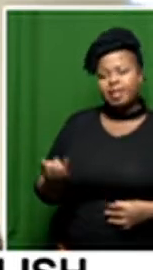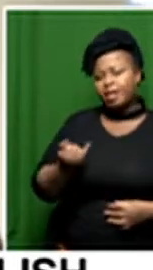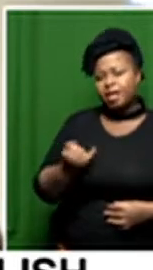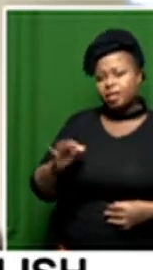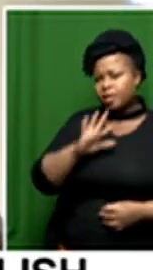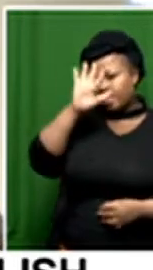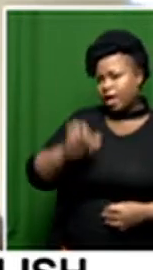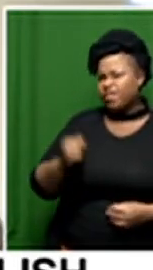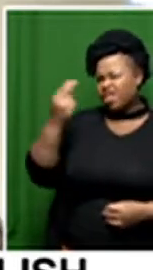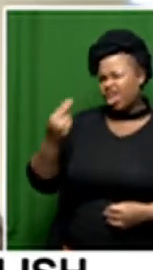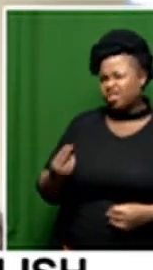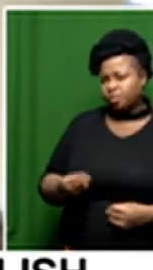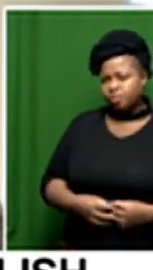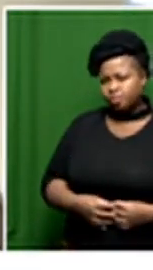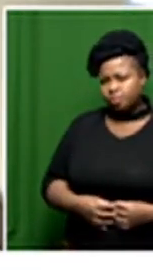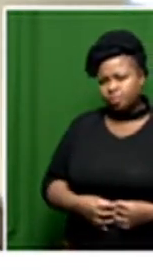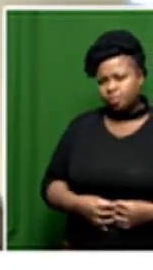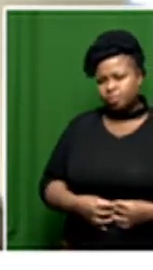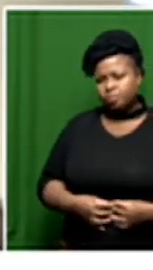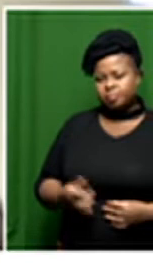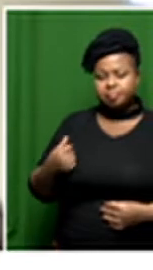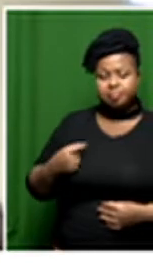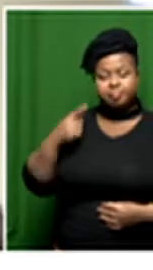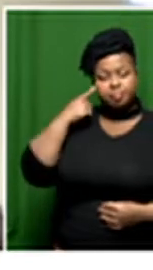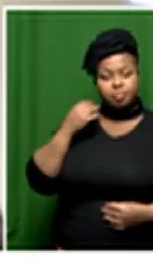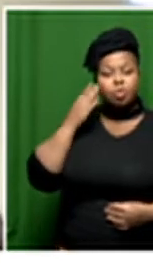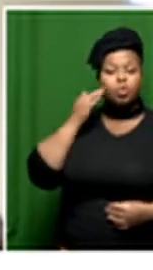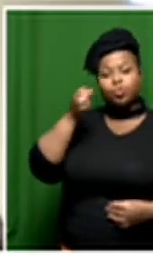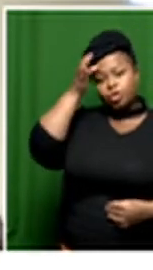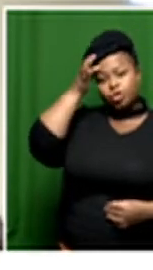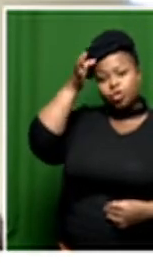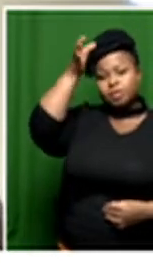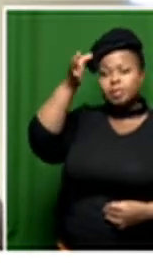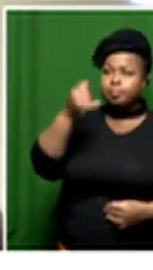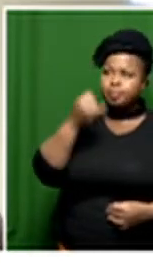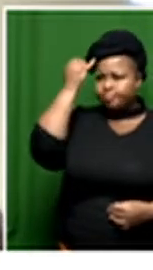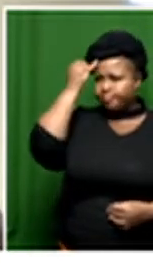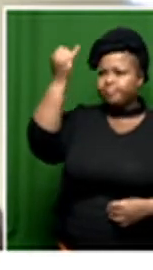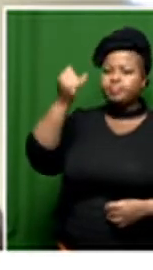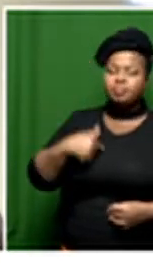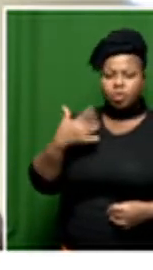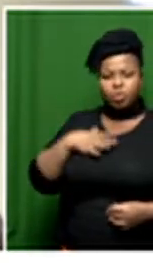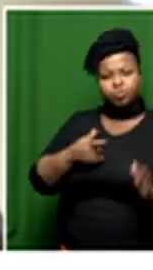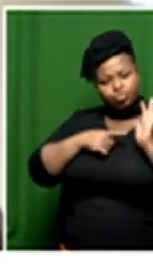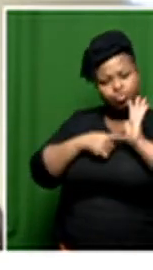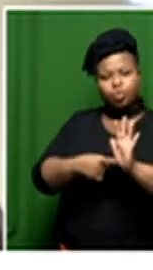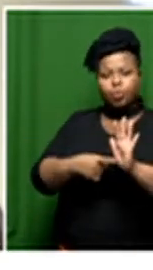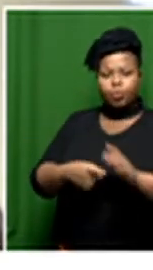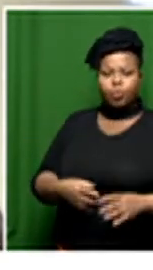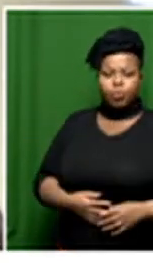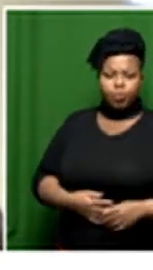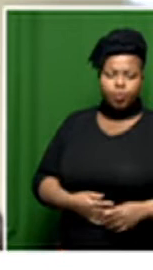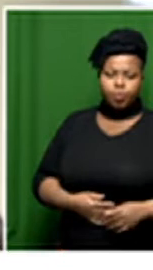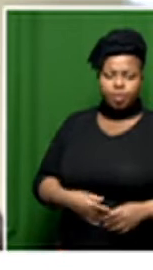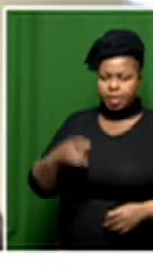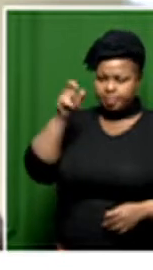African art, I guess. So I think when conceptualizing this, I just wanted to like really show like